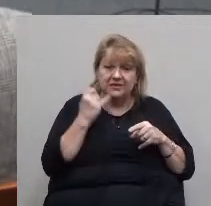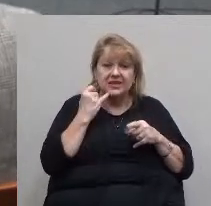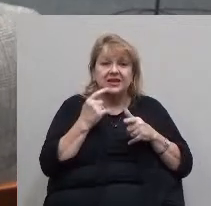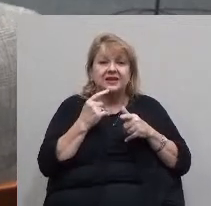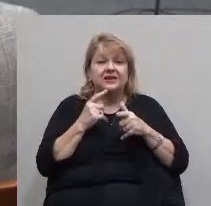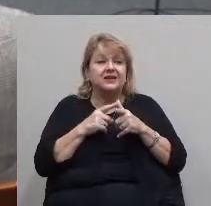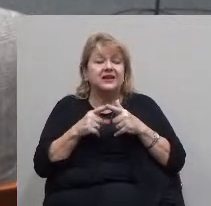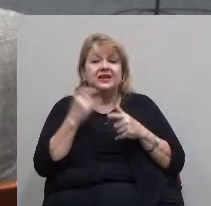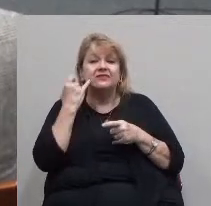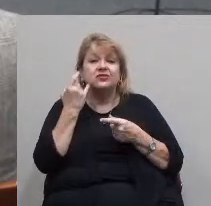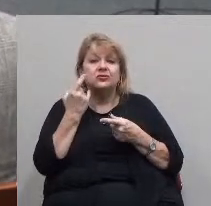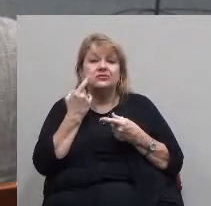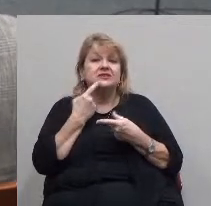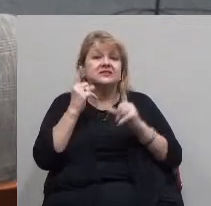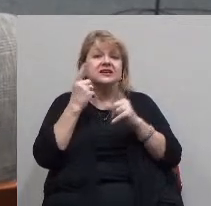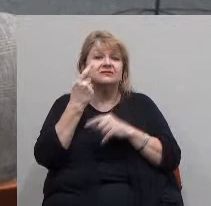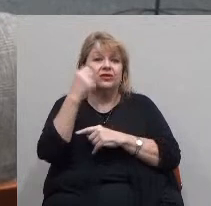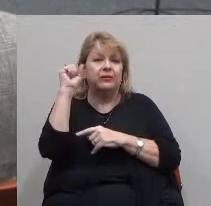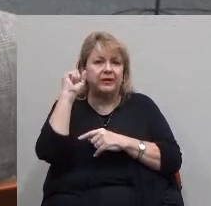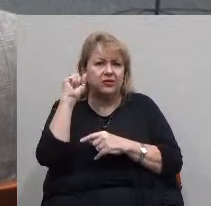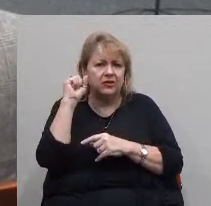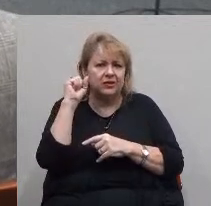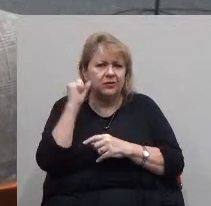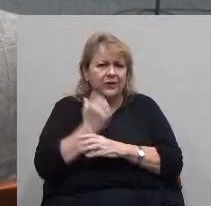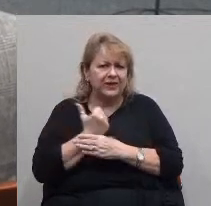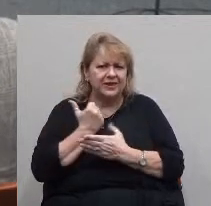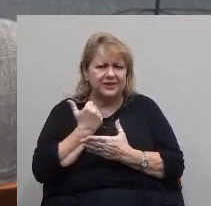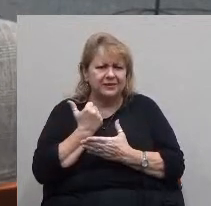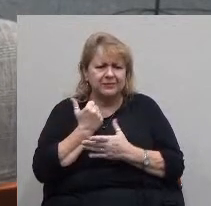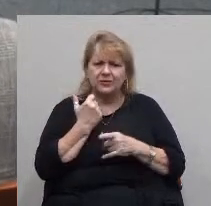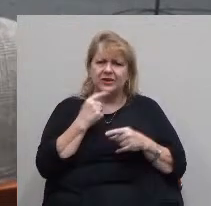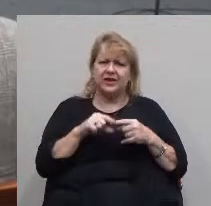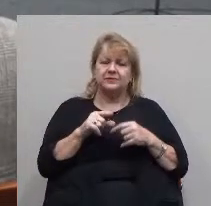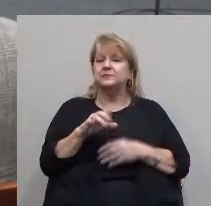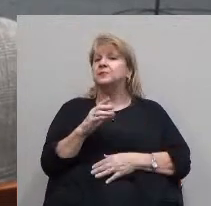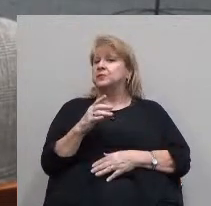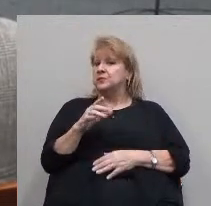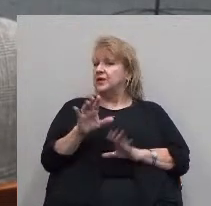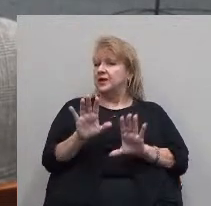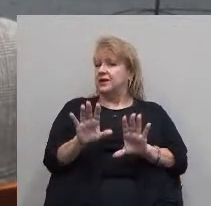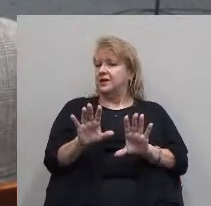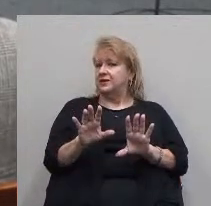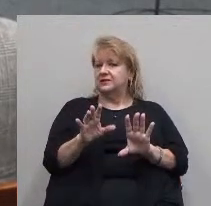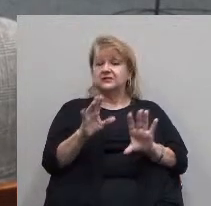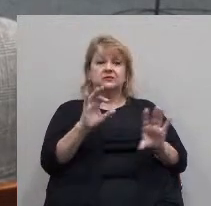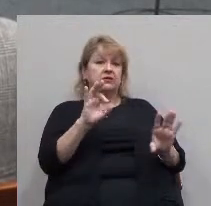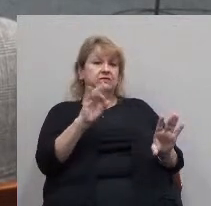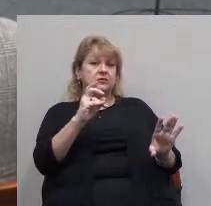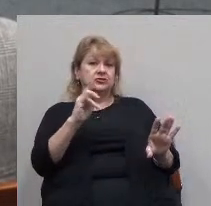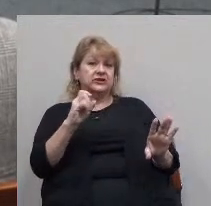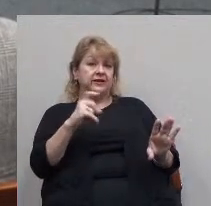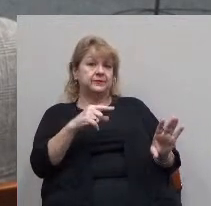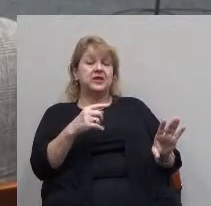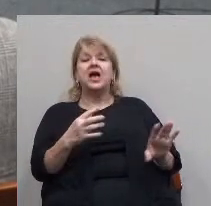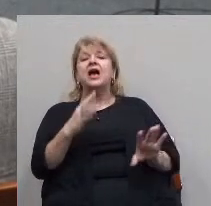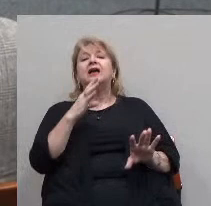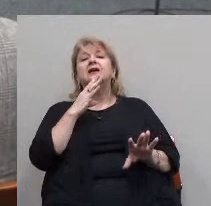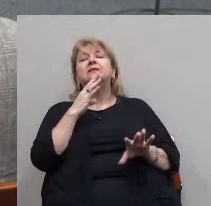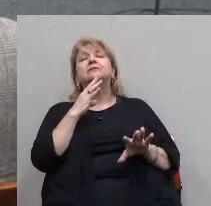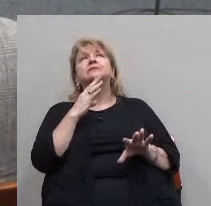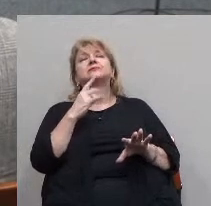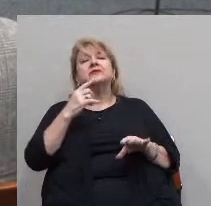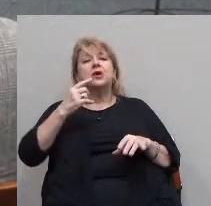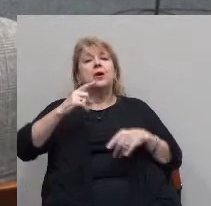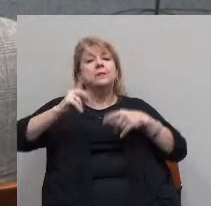their lives maybe made a mistake in some respect. I'm not talking about sexual or crimes